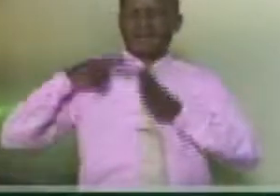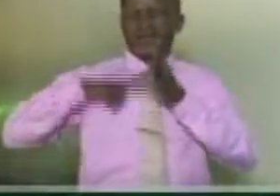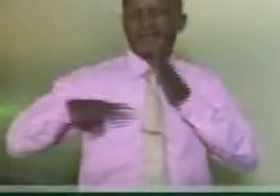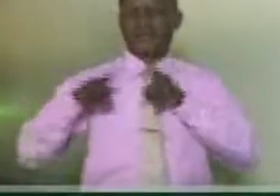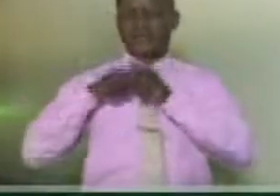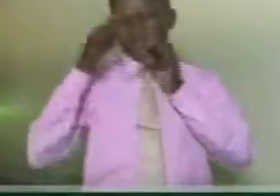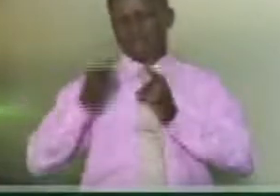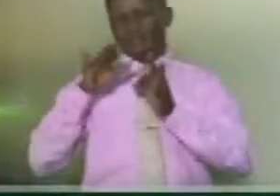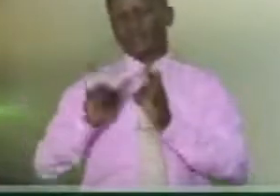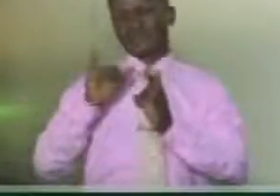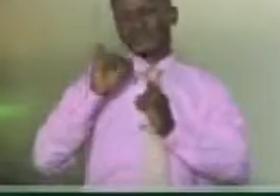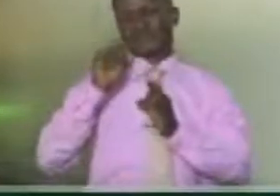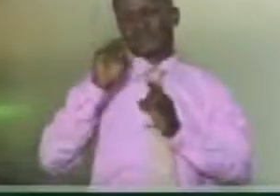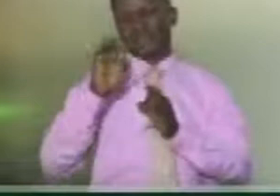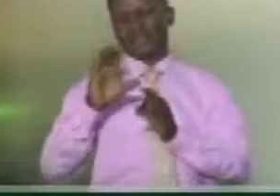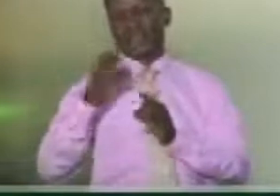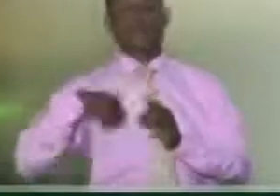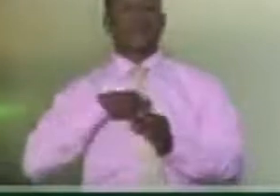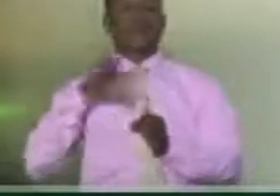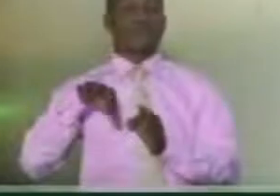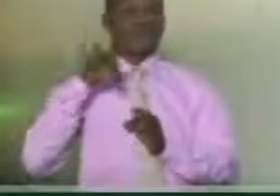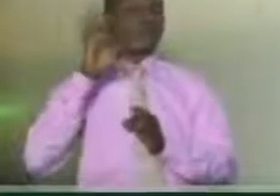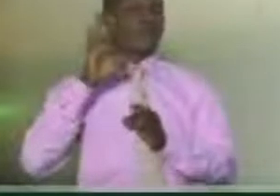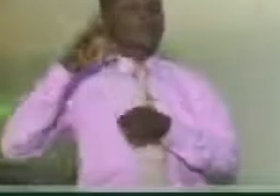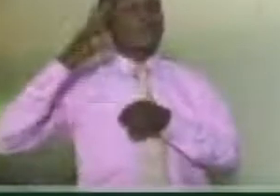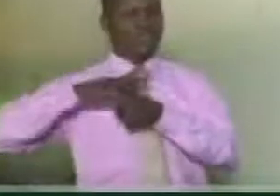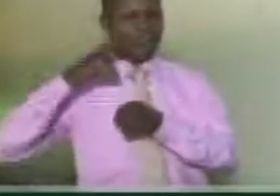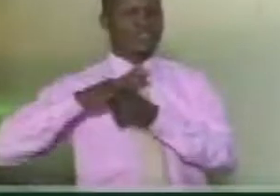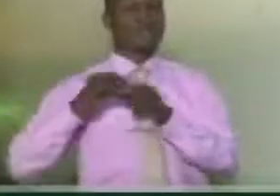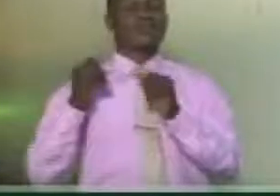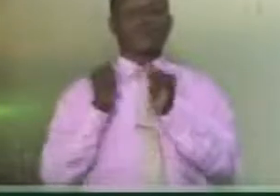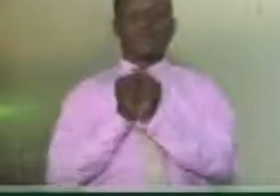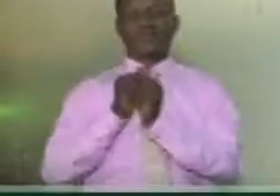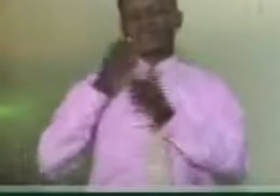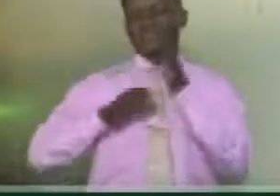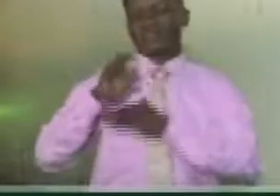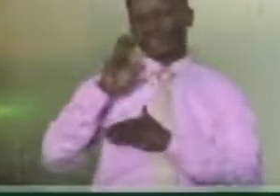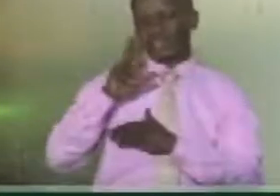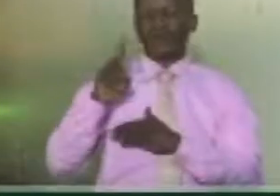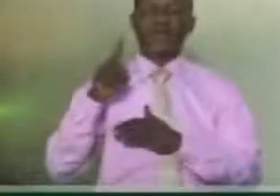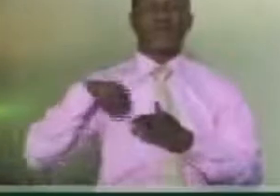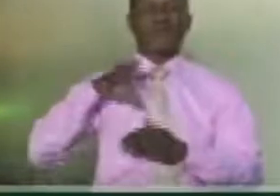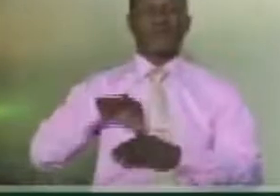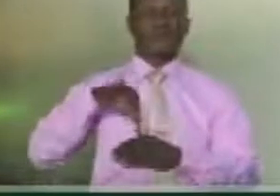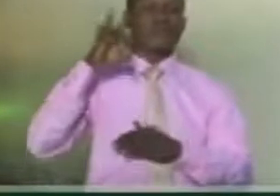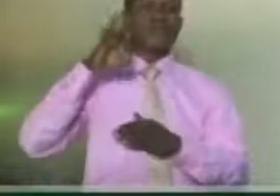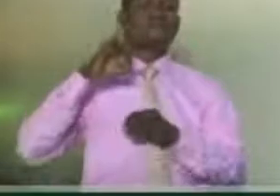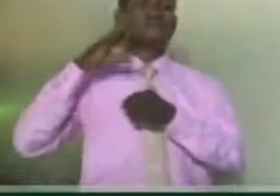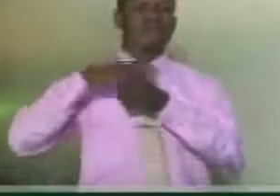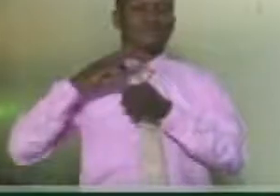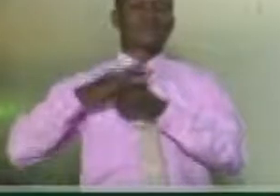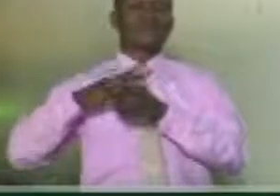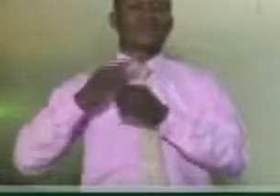by INEC. Redefined overvoting, Clause 51. Redefined overvoting,